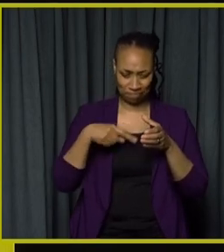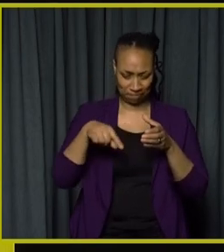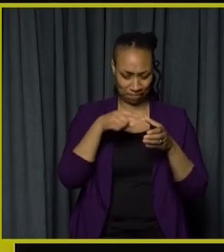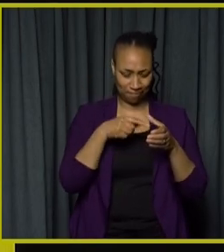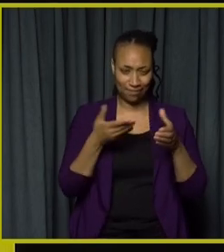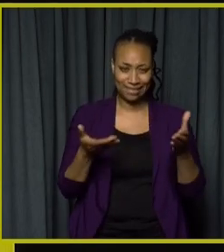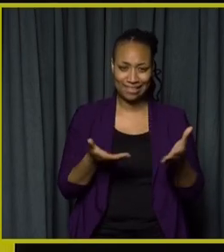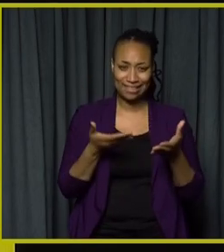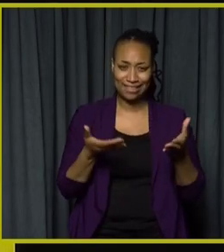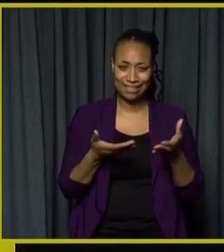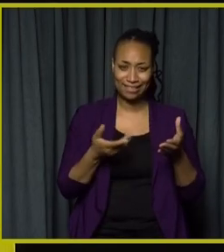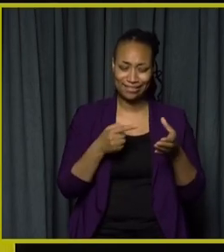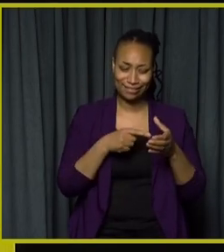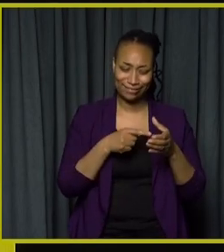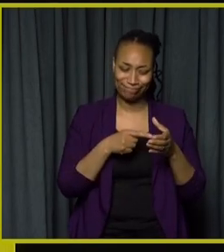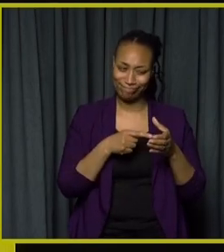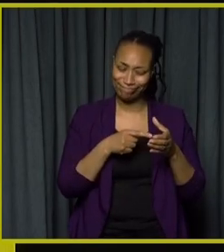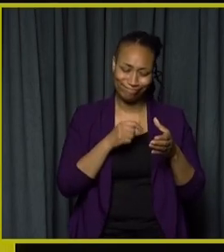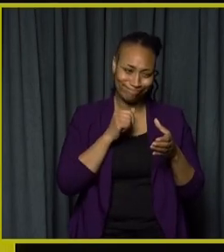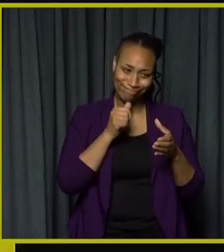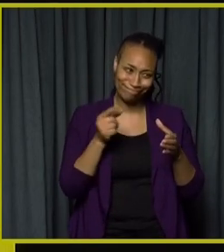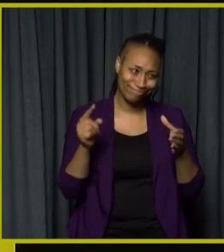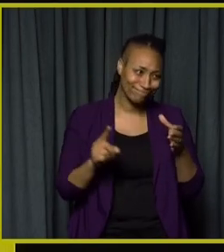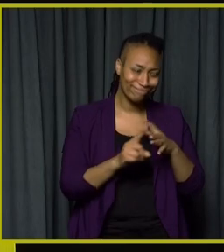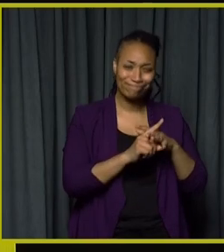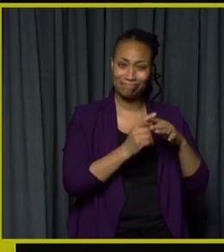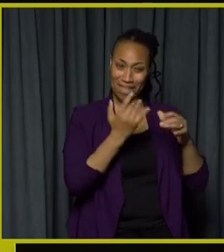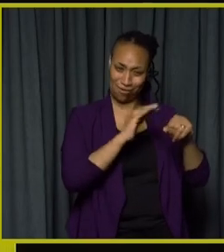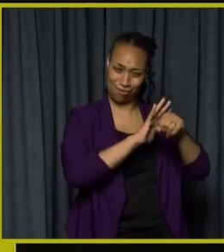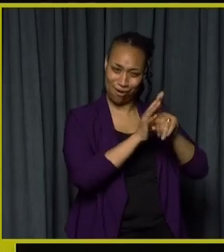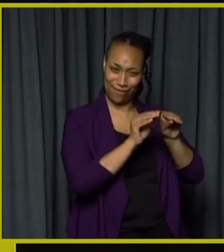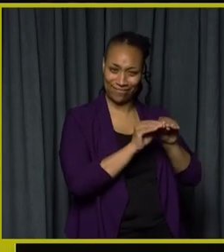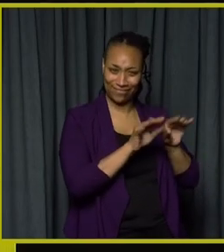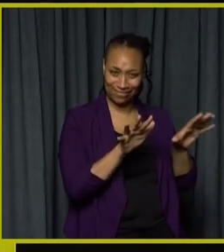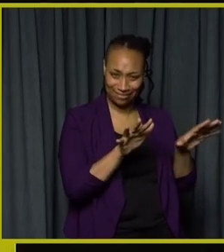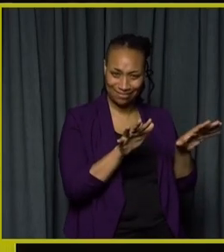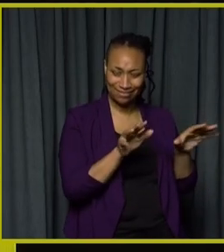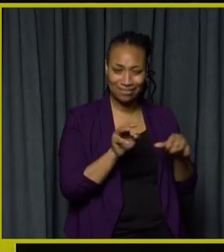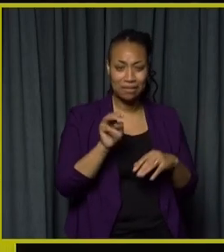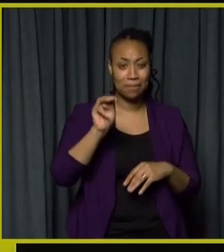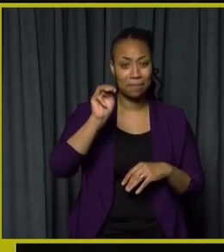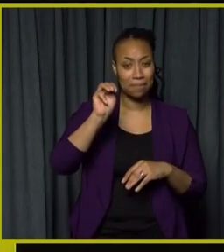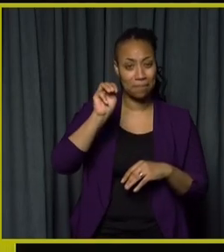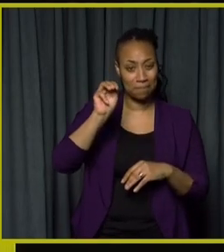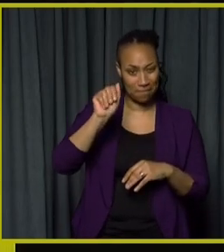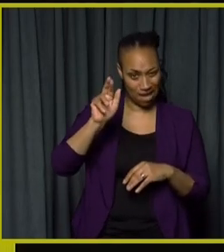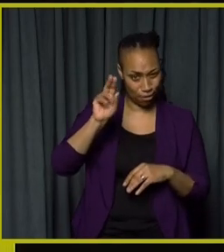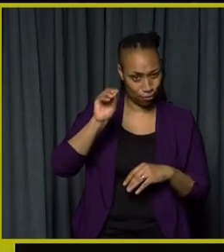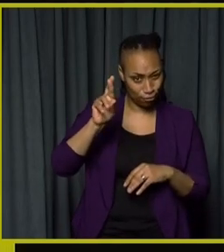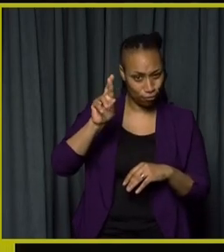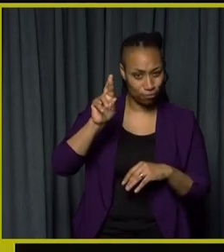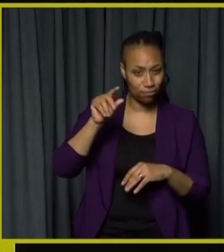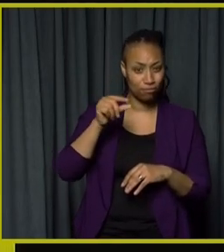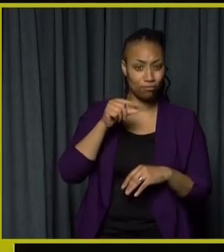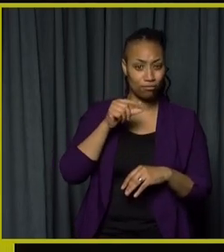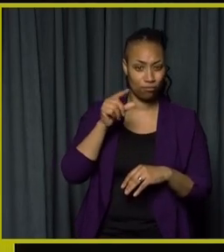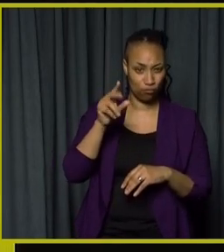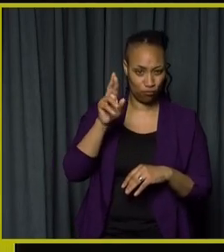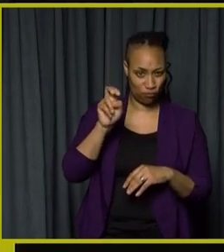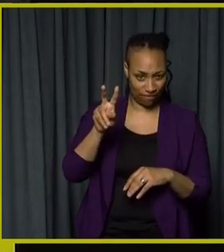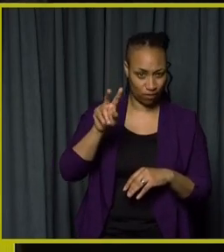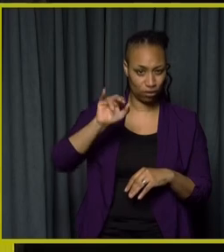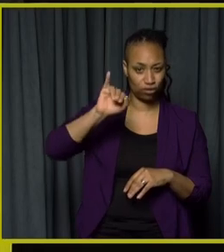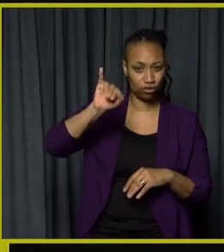COVID and all this happening, the mayor of the original Poor People's Camp, Reverend Jesse Jackson, and the